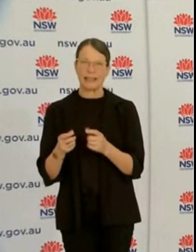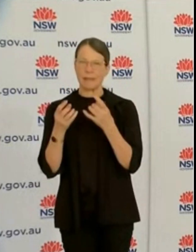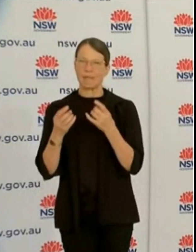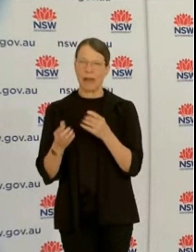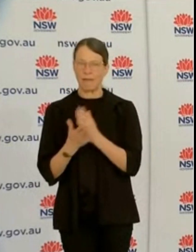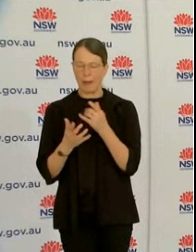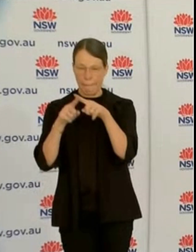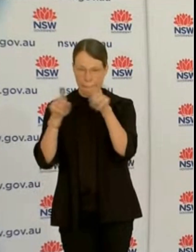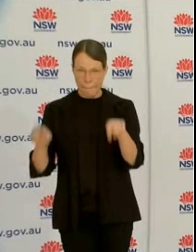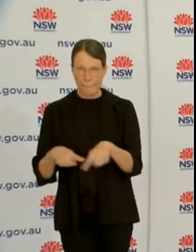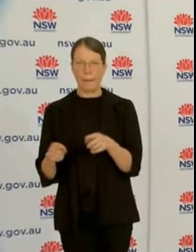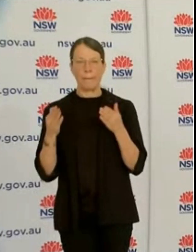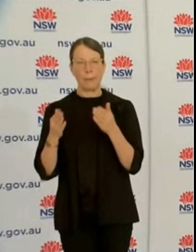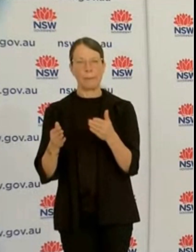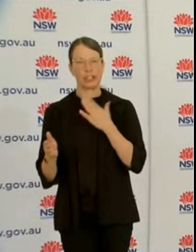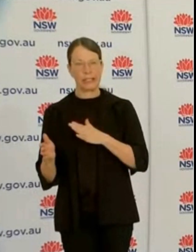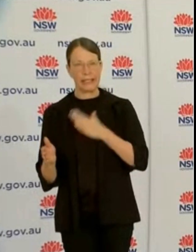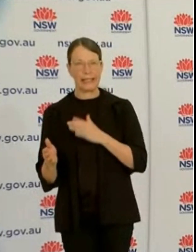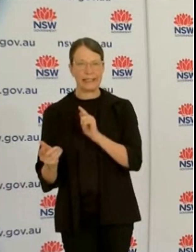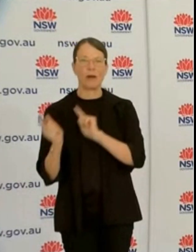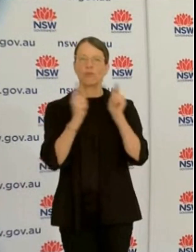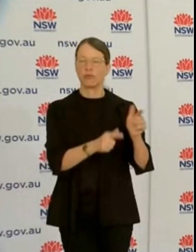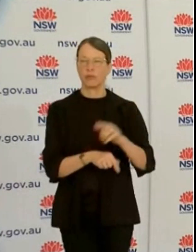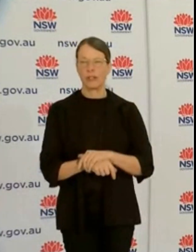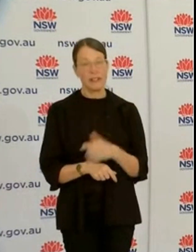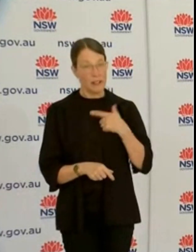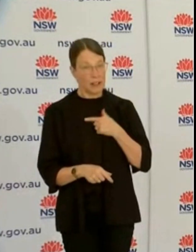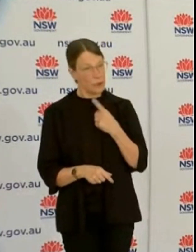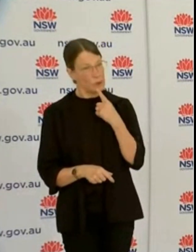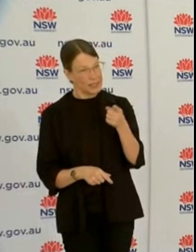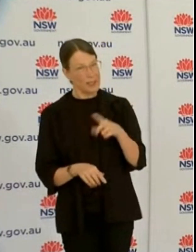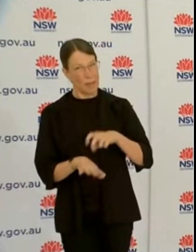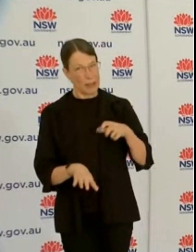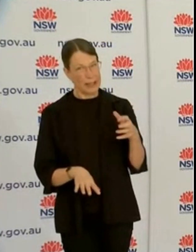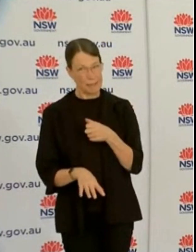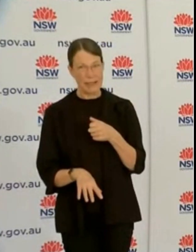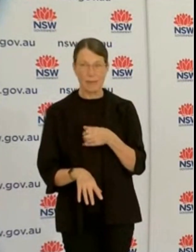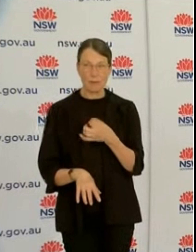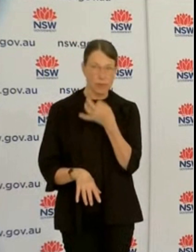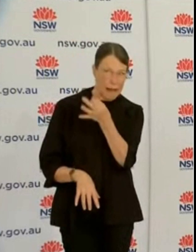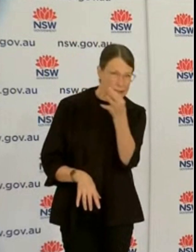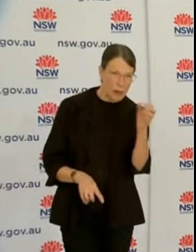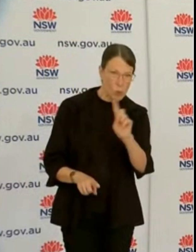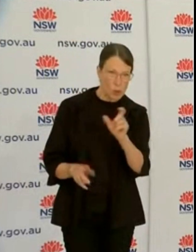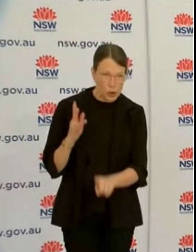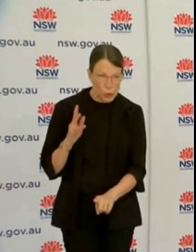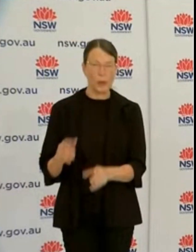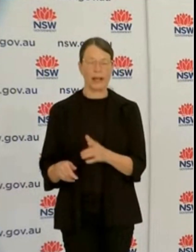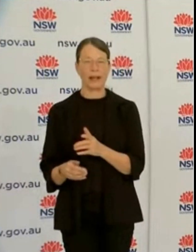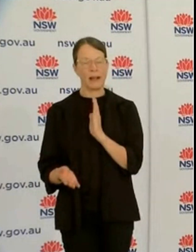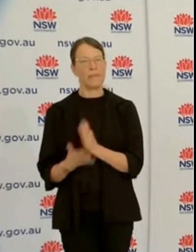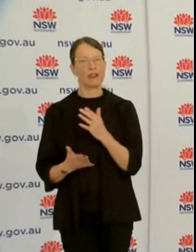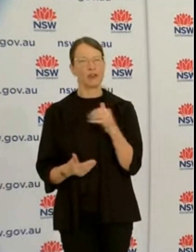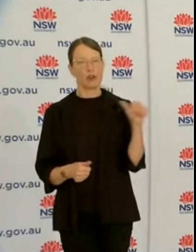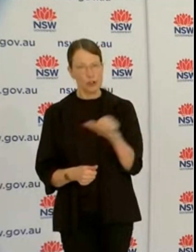support the police when it comes to compliance, that they actually try and push that through. And unfortunately, they were pulled up, but in the end, their generosity